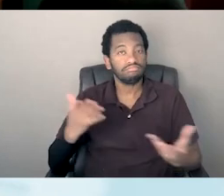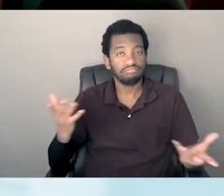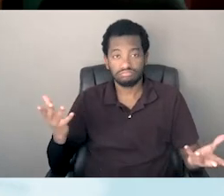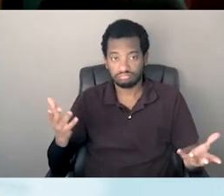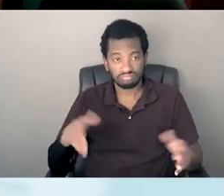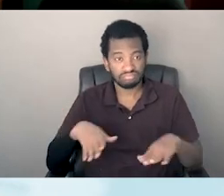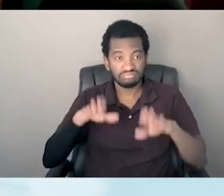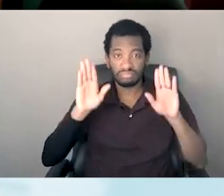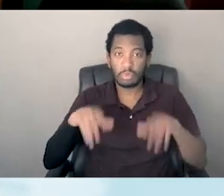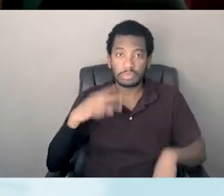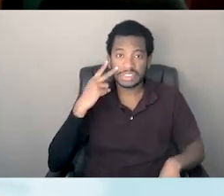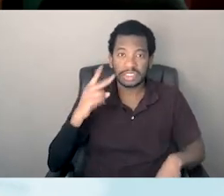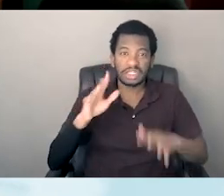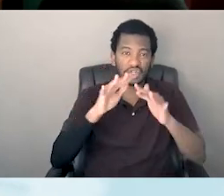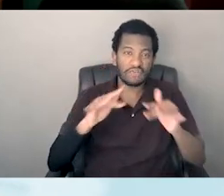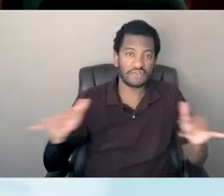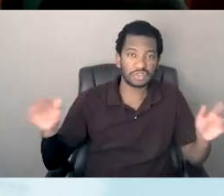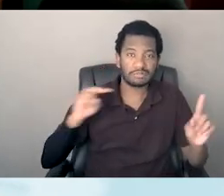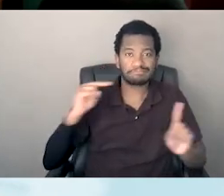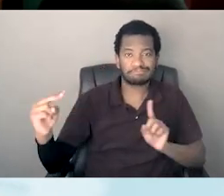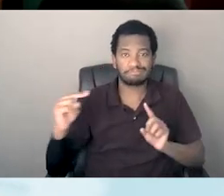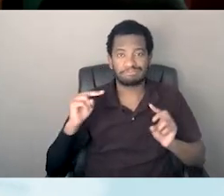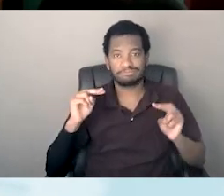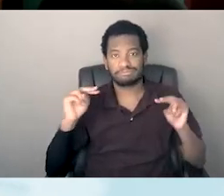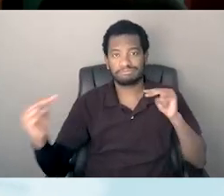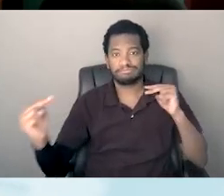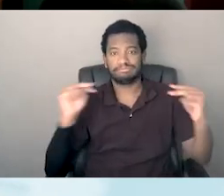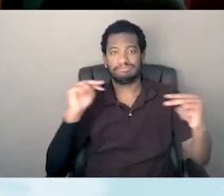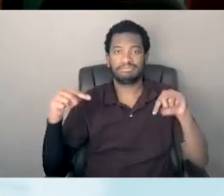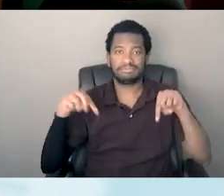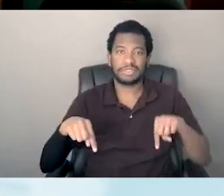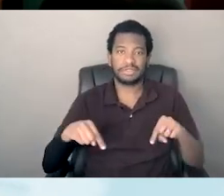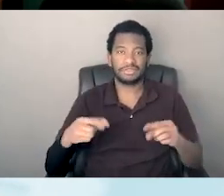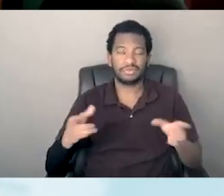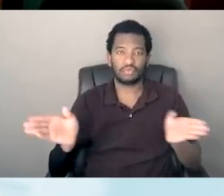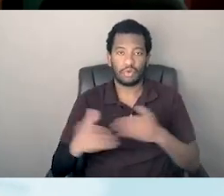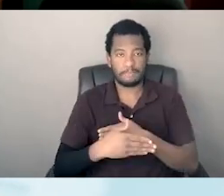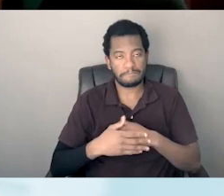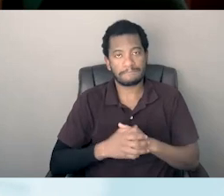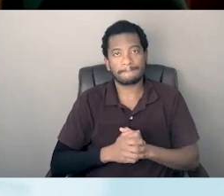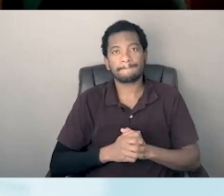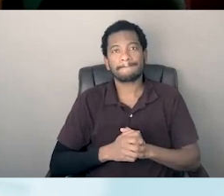great to see a diversity of perspectives in the room coming to this webinar.